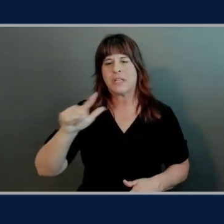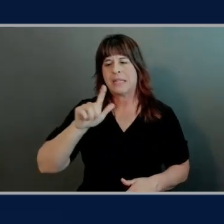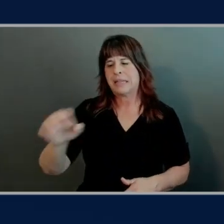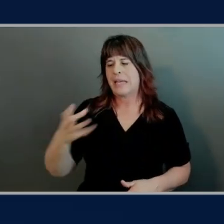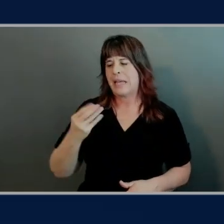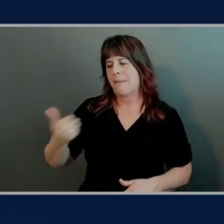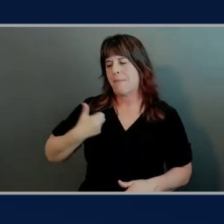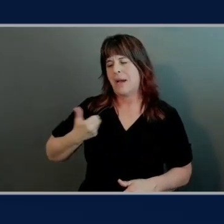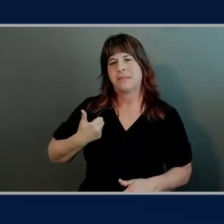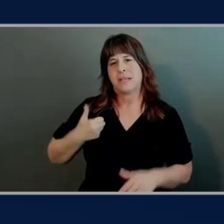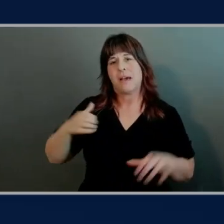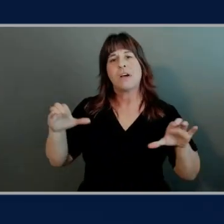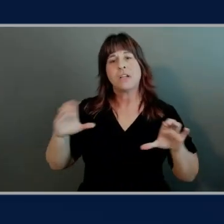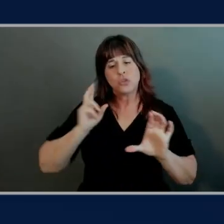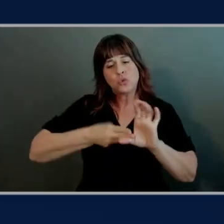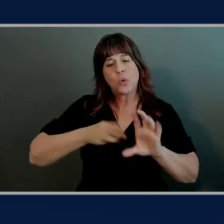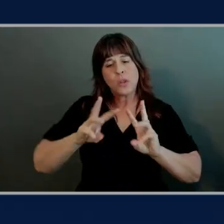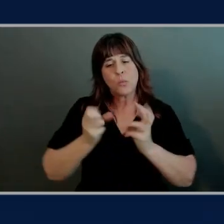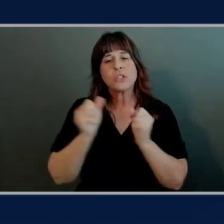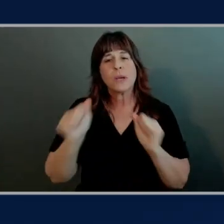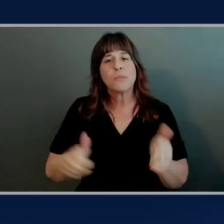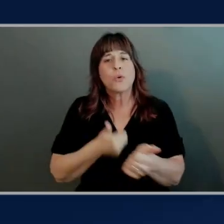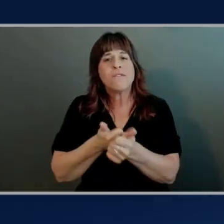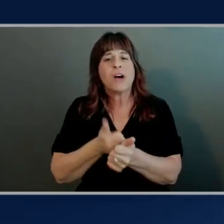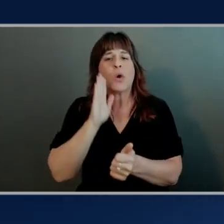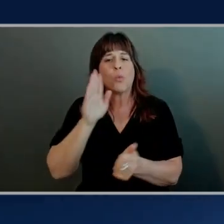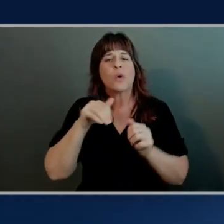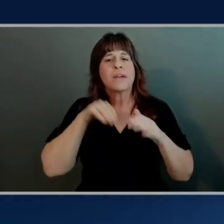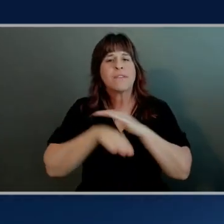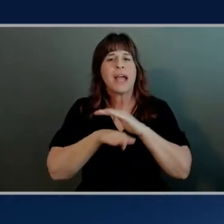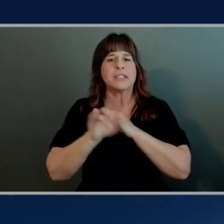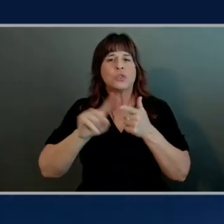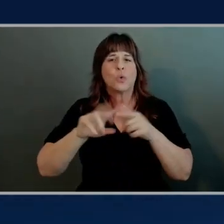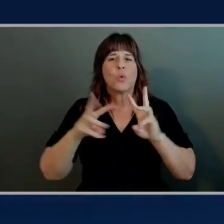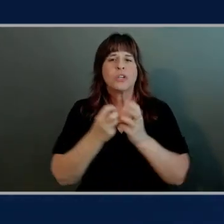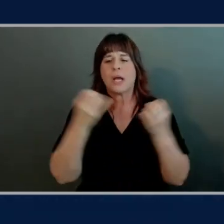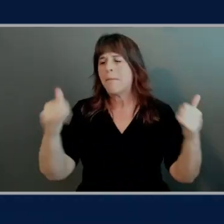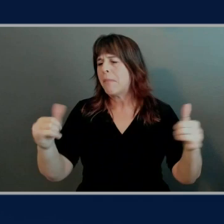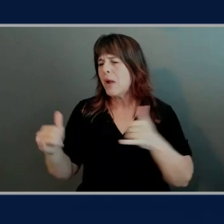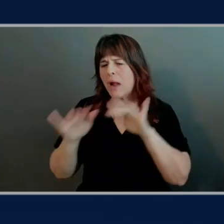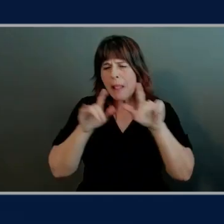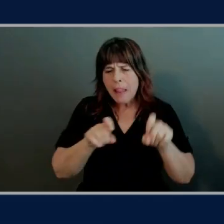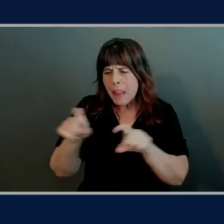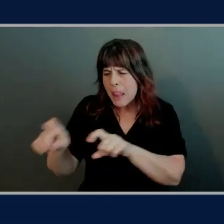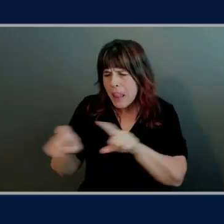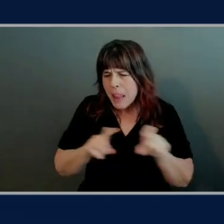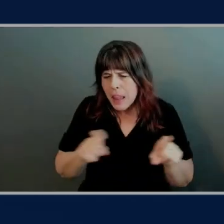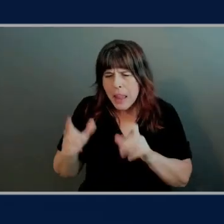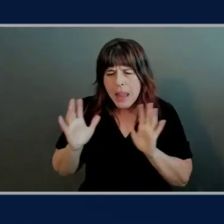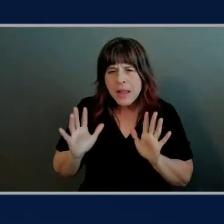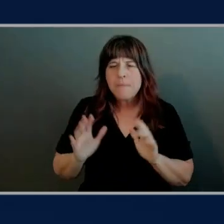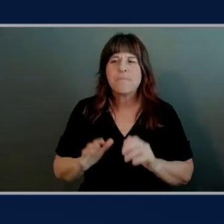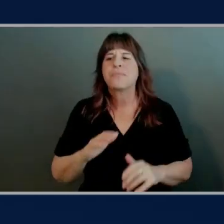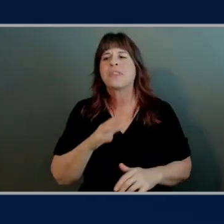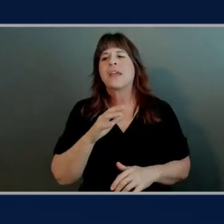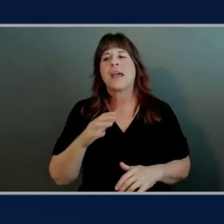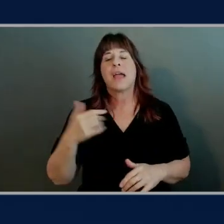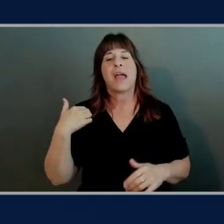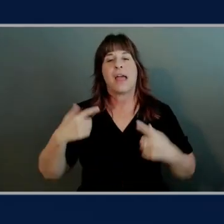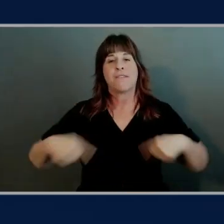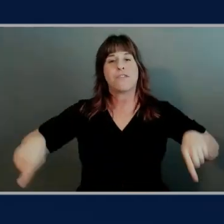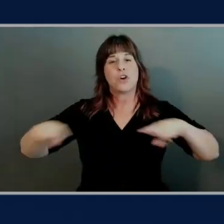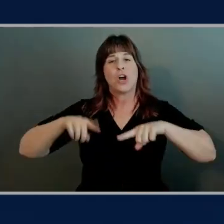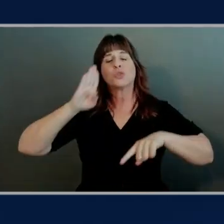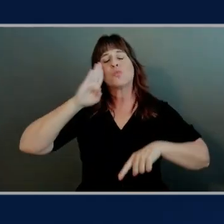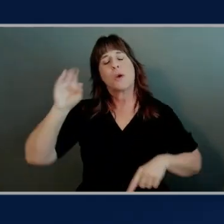this workshop, and you can also follow along. We're going to give you access to the workshop. You can play around. You can actually test this thing, and why not? Yeah. And as for us, we will be